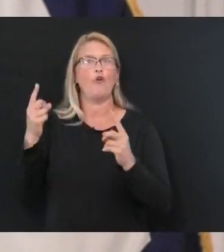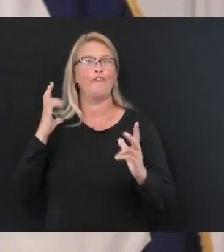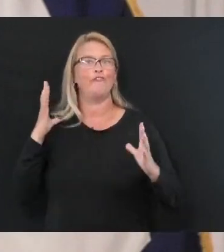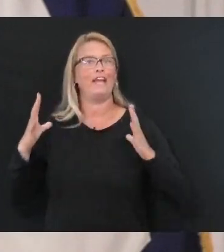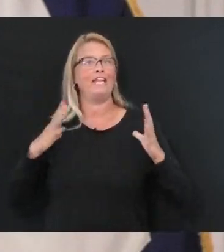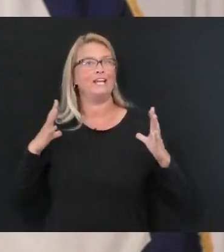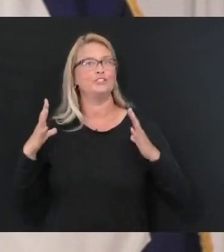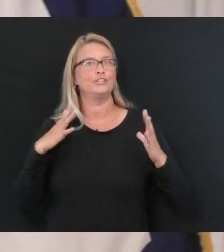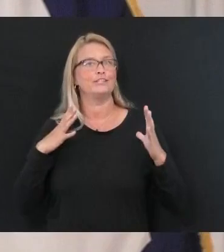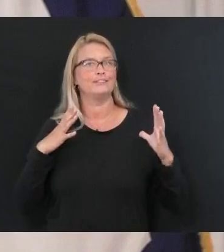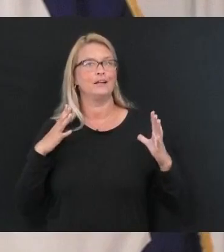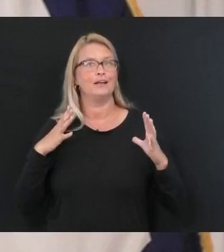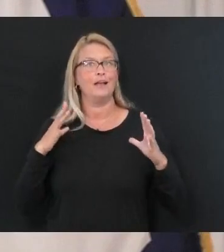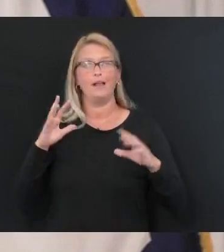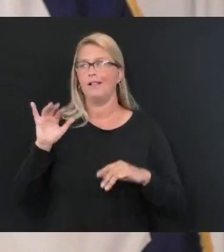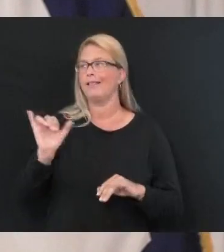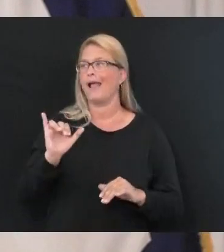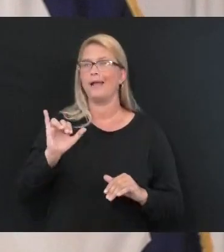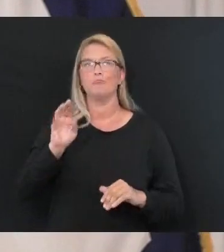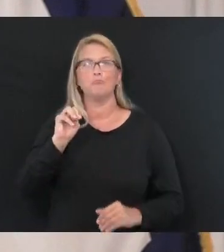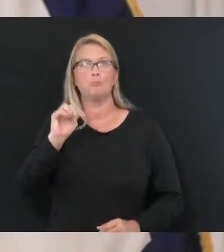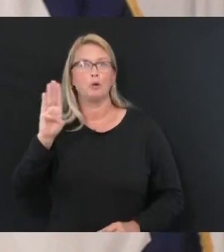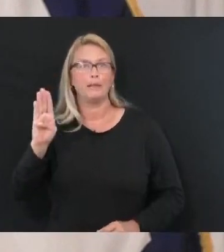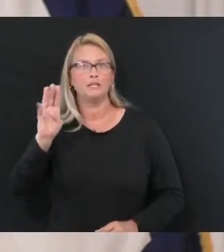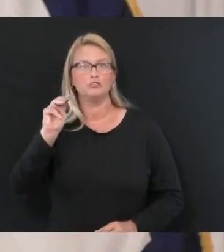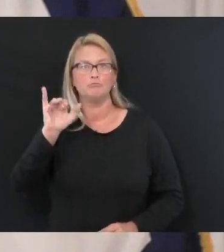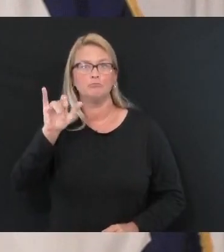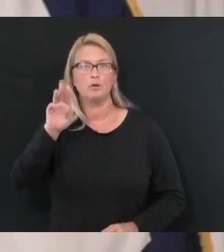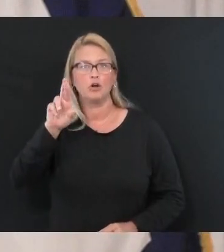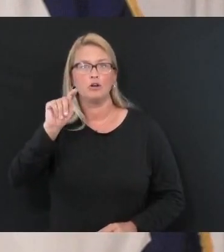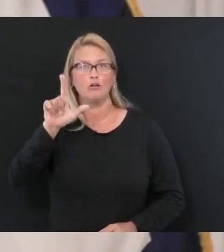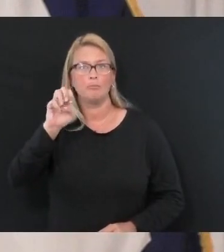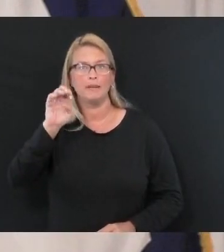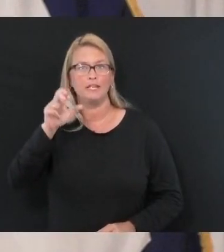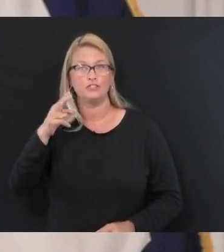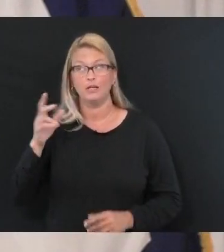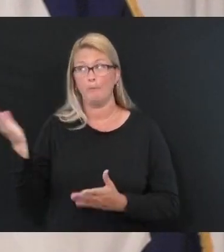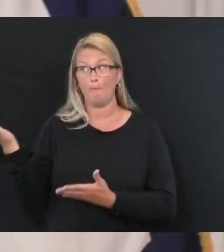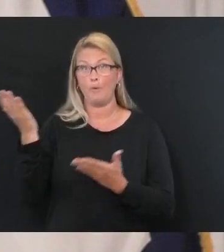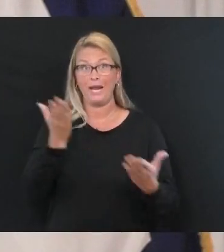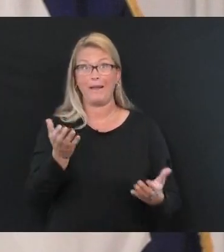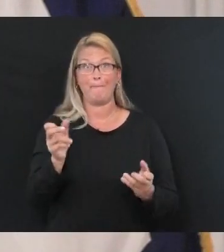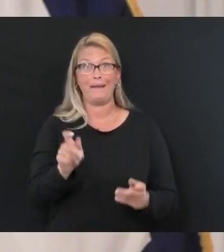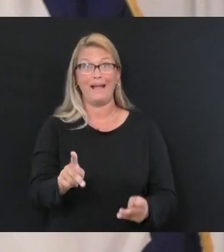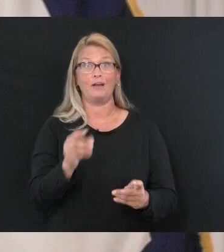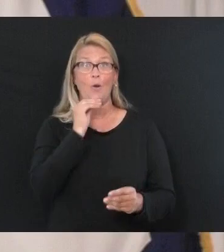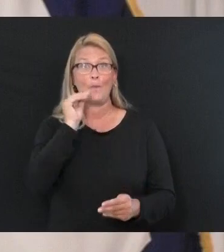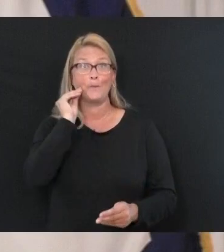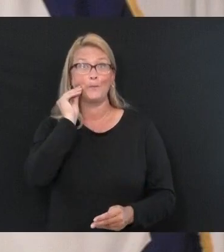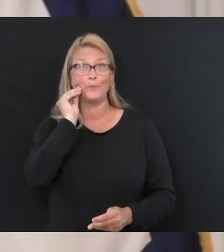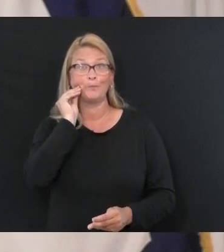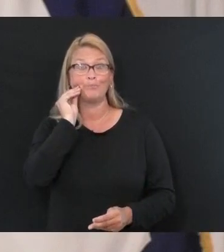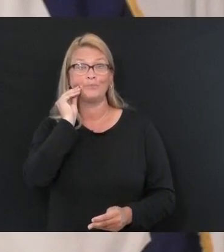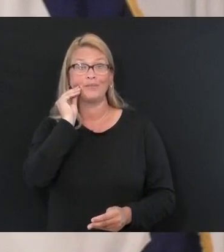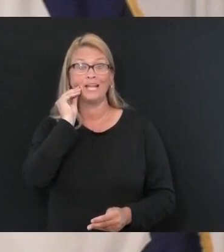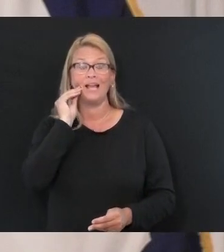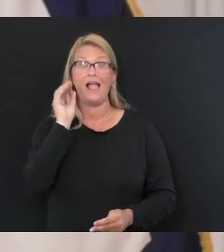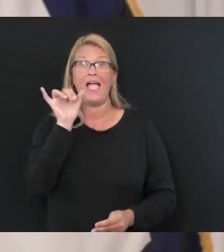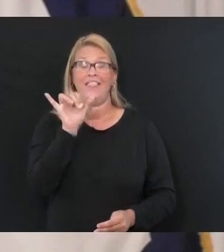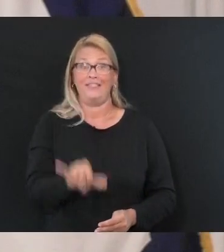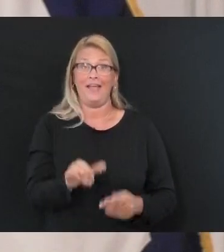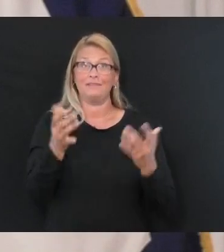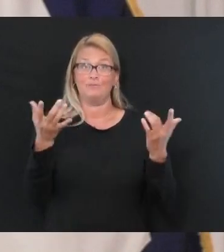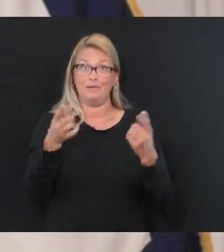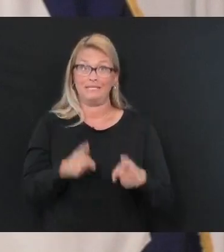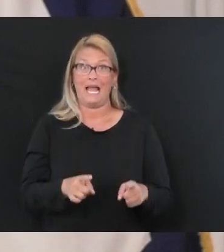we're bringing it back to us. So from the standpoint of the southern travel and everything, that's what's